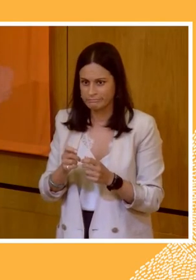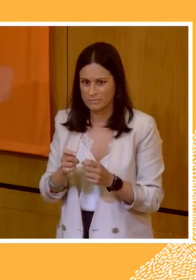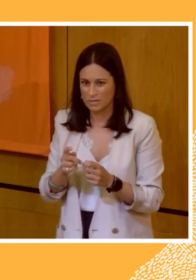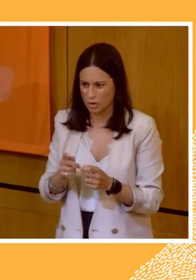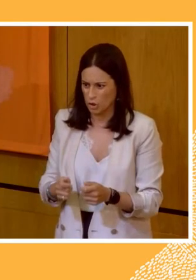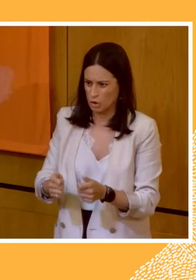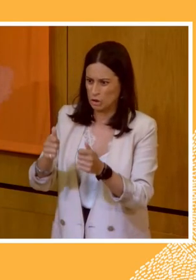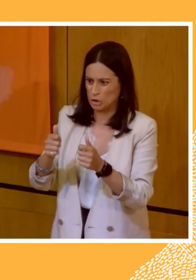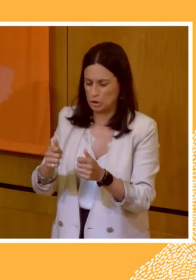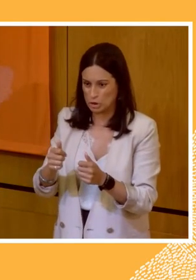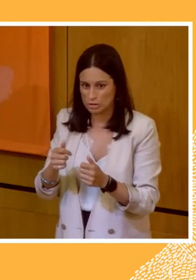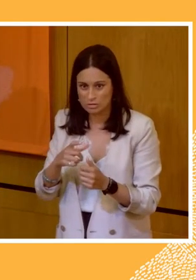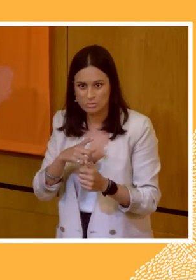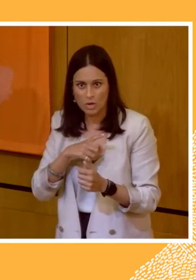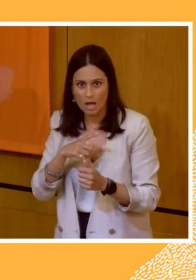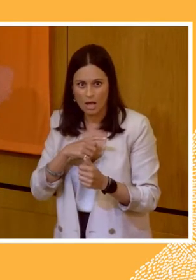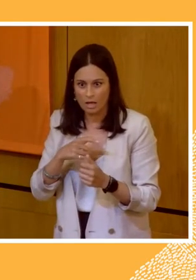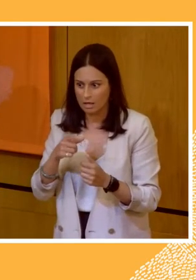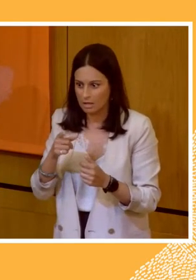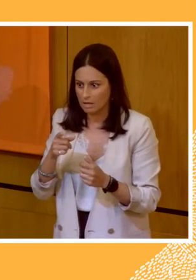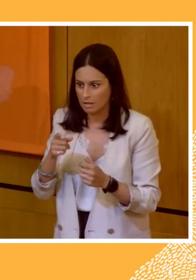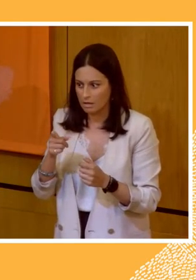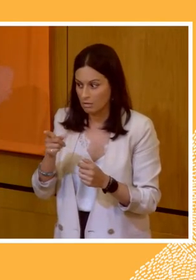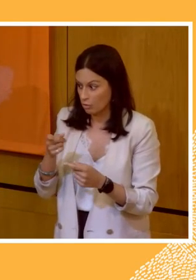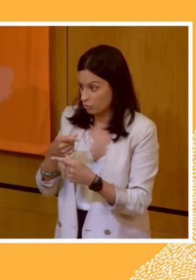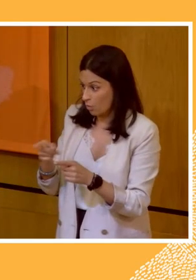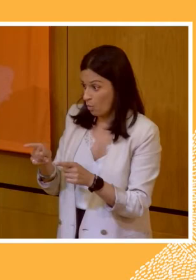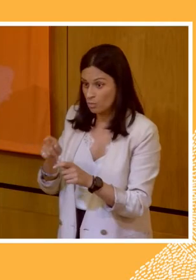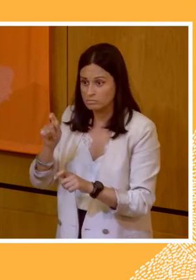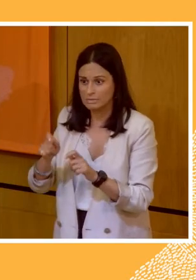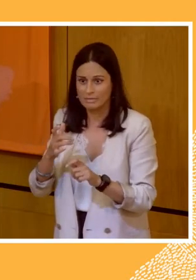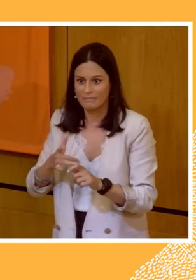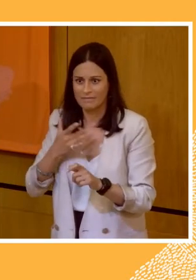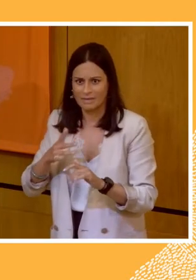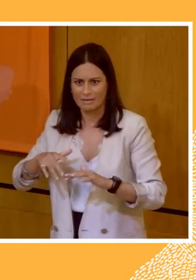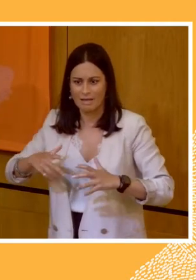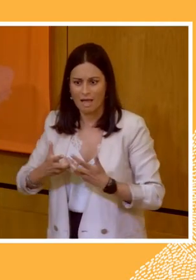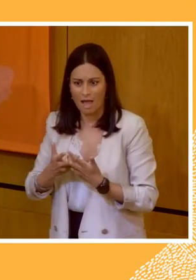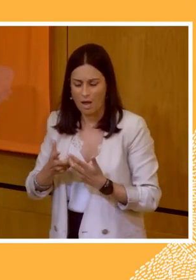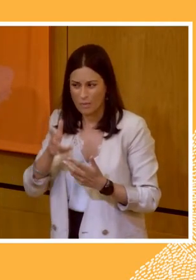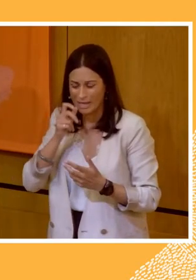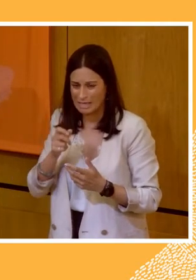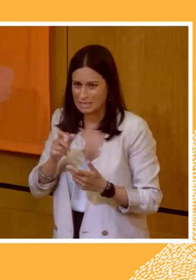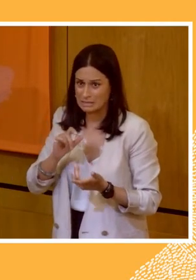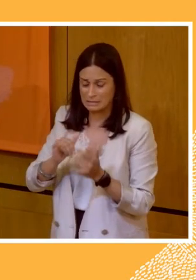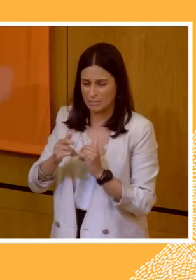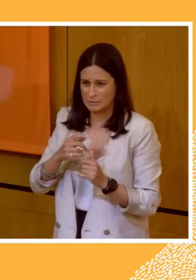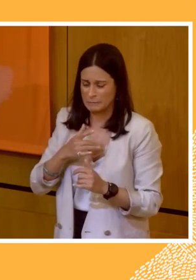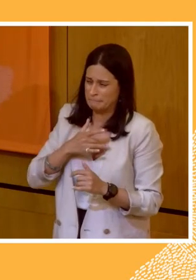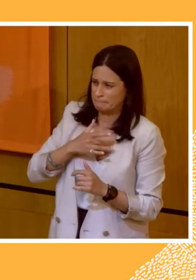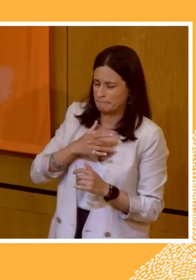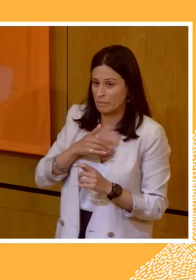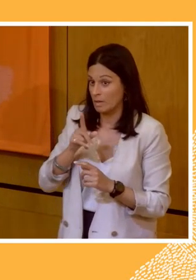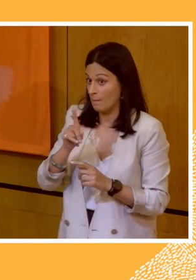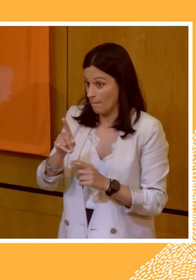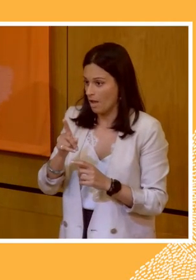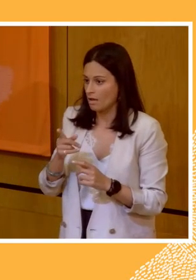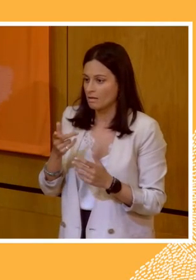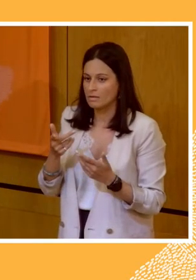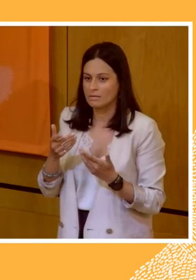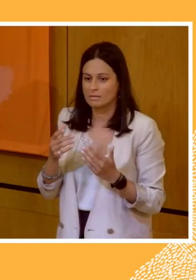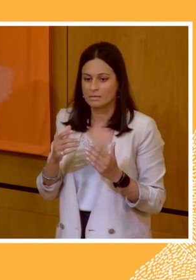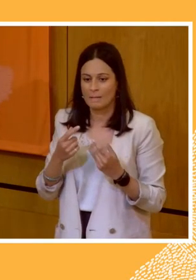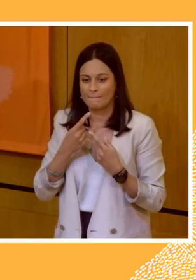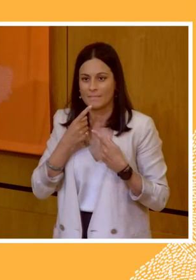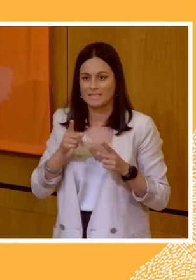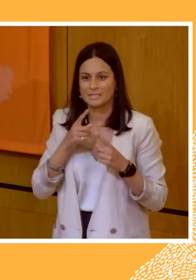hear all those what people feel about, but it is one way of passing a message,